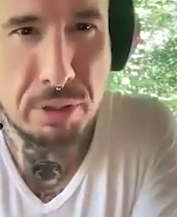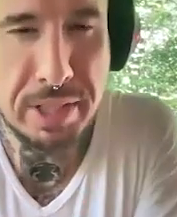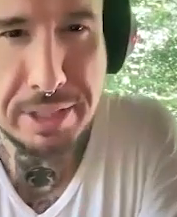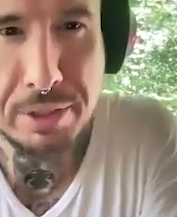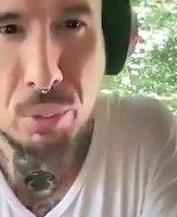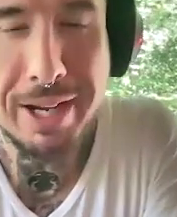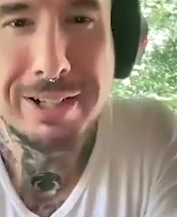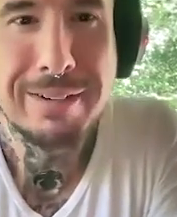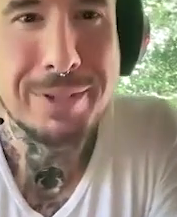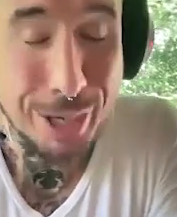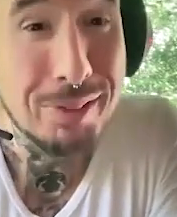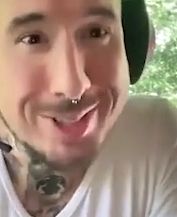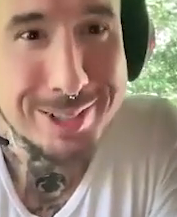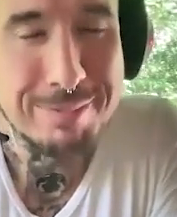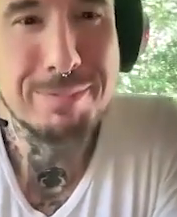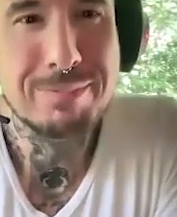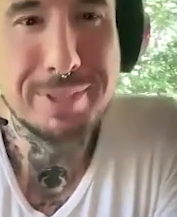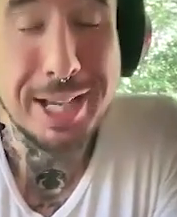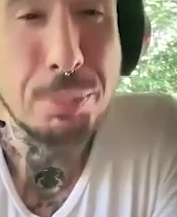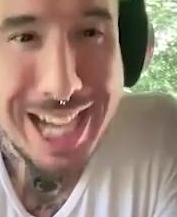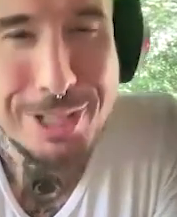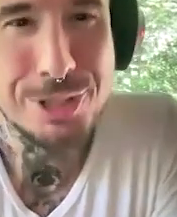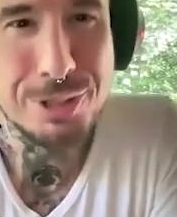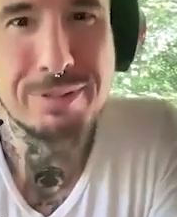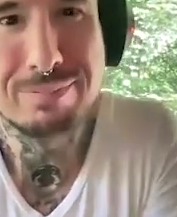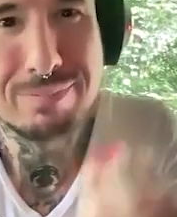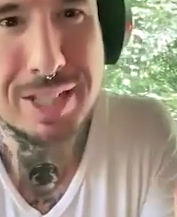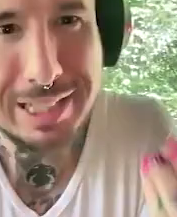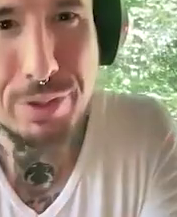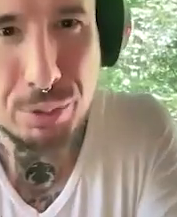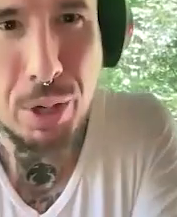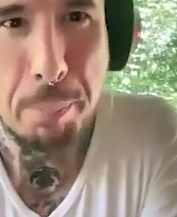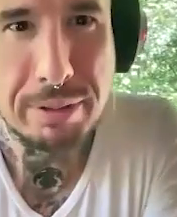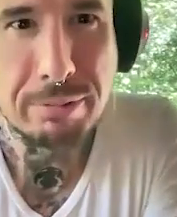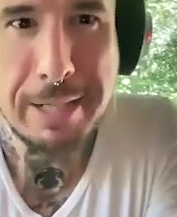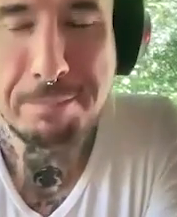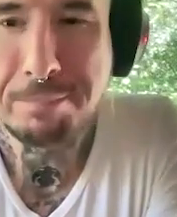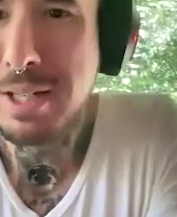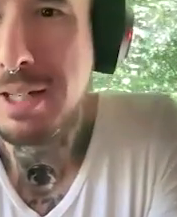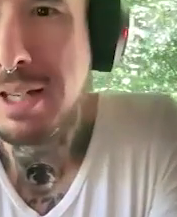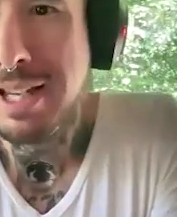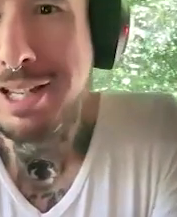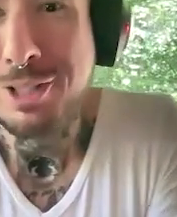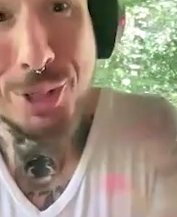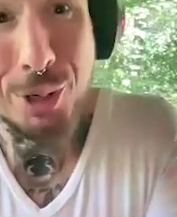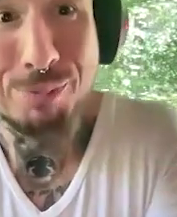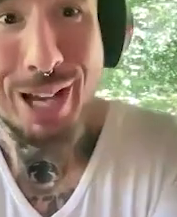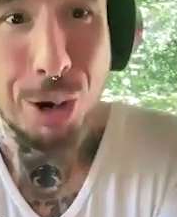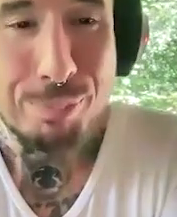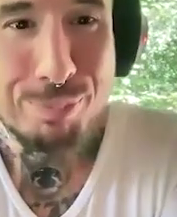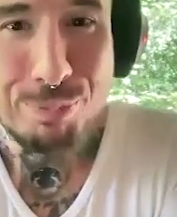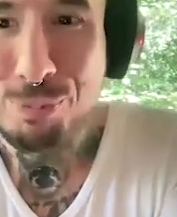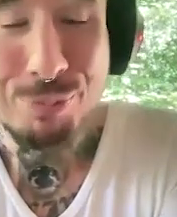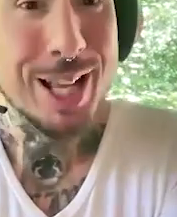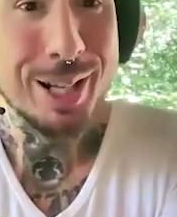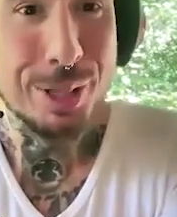or self-determination away. They help listen. They help guide you. They give you hope, right? So I